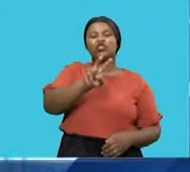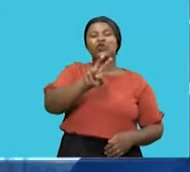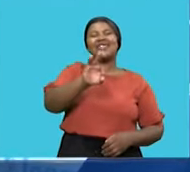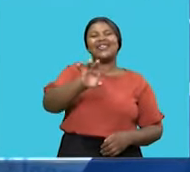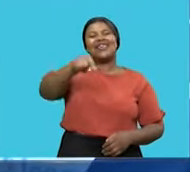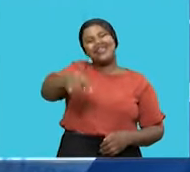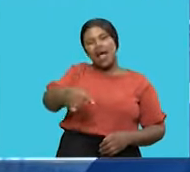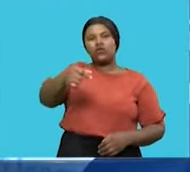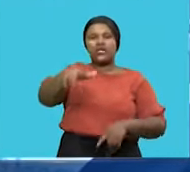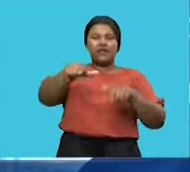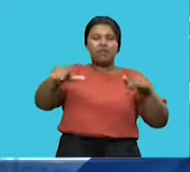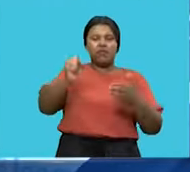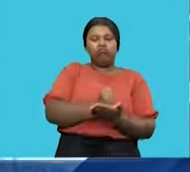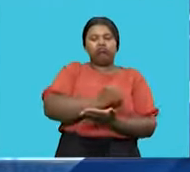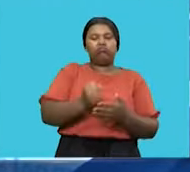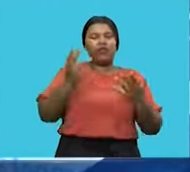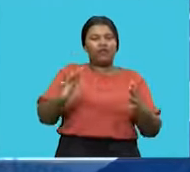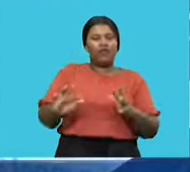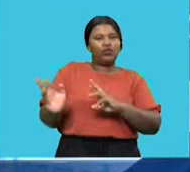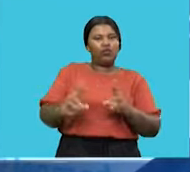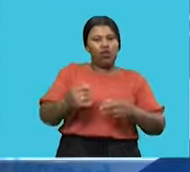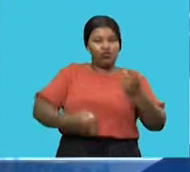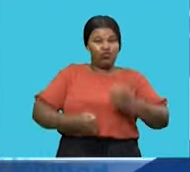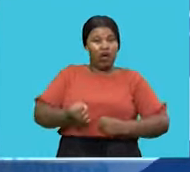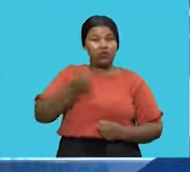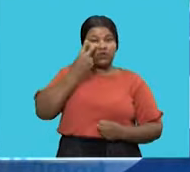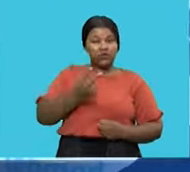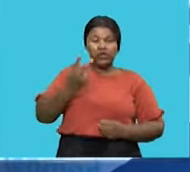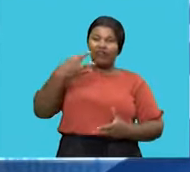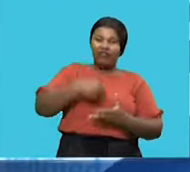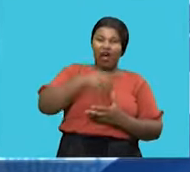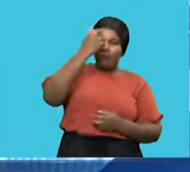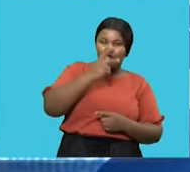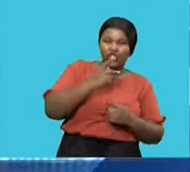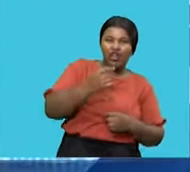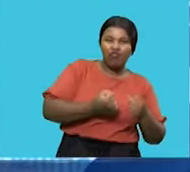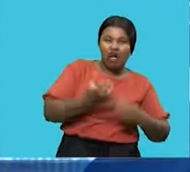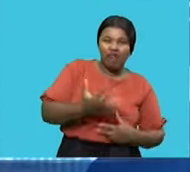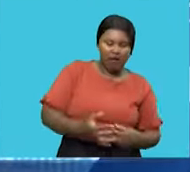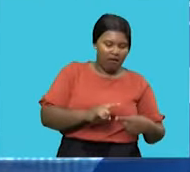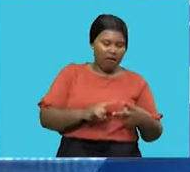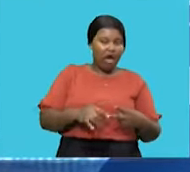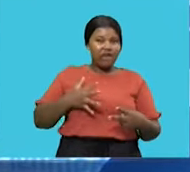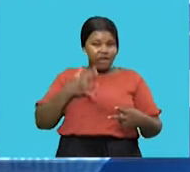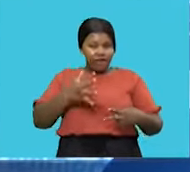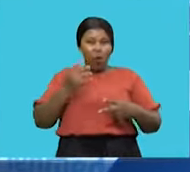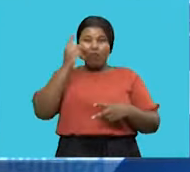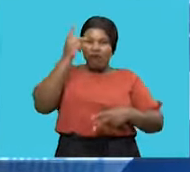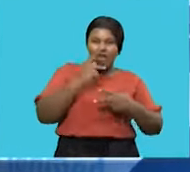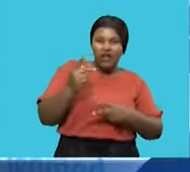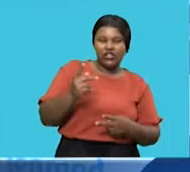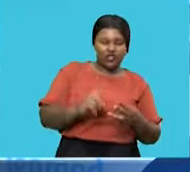here registered to run. It is a combination of professional runners, aspirant runners, but also the